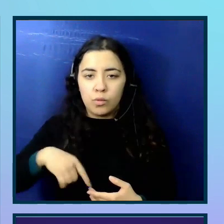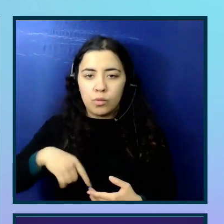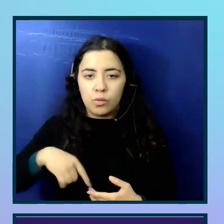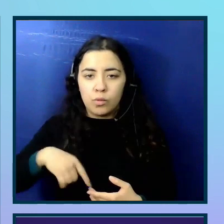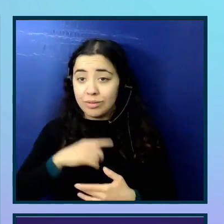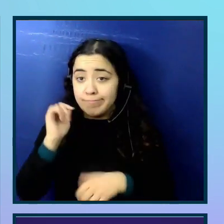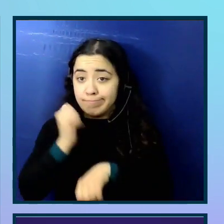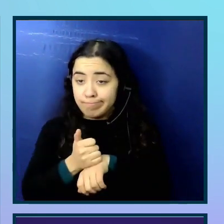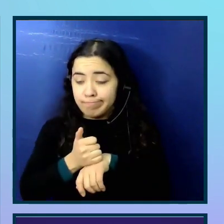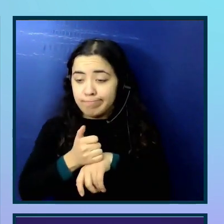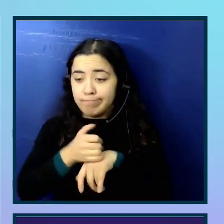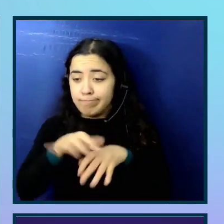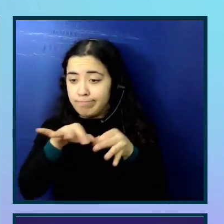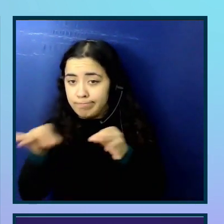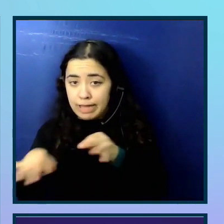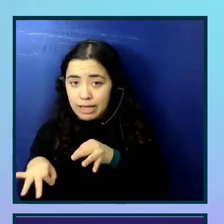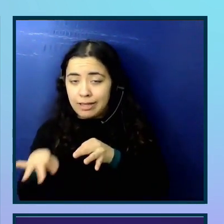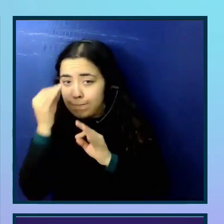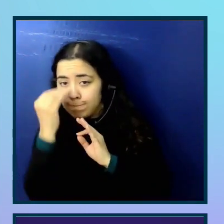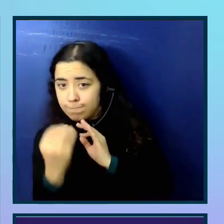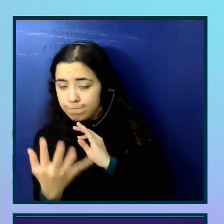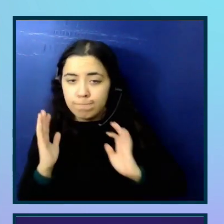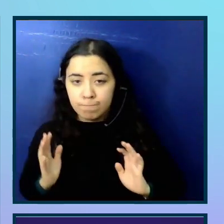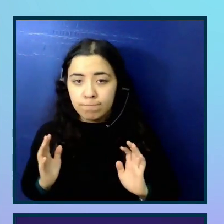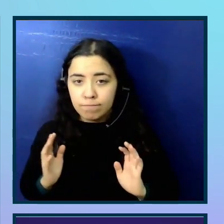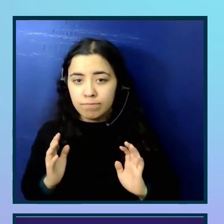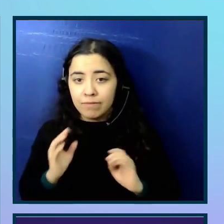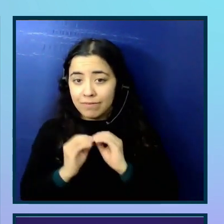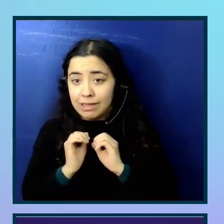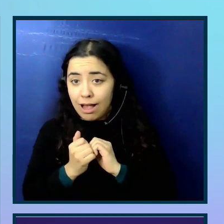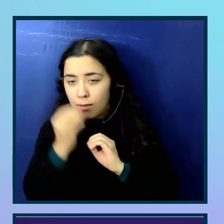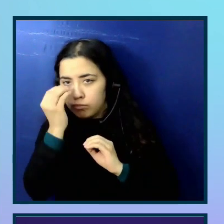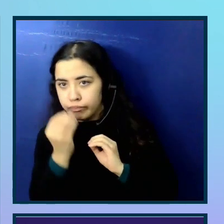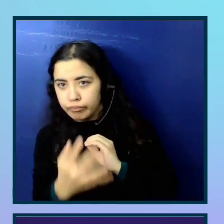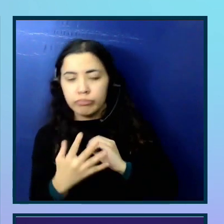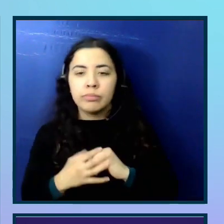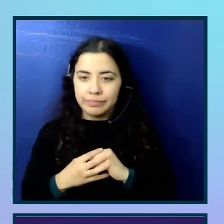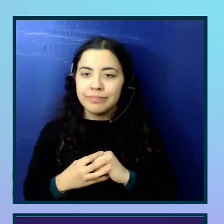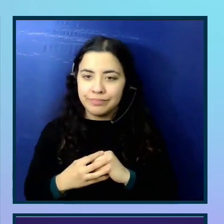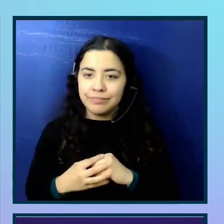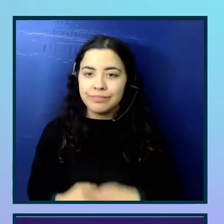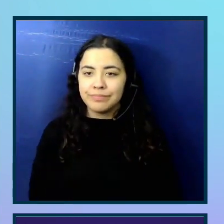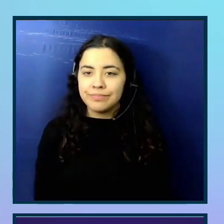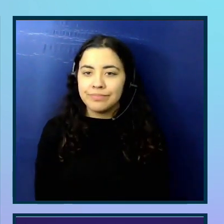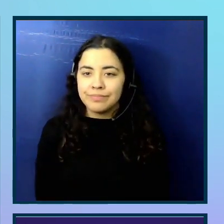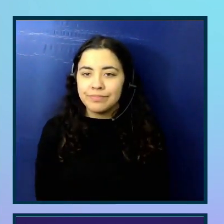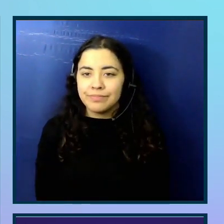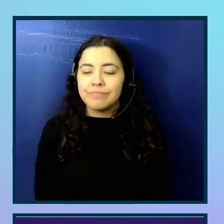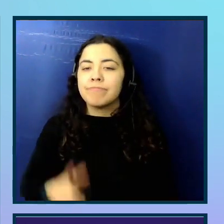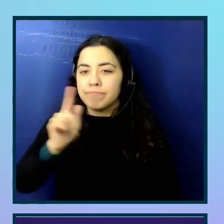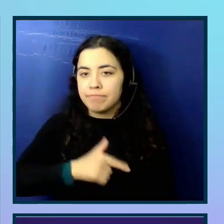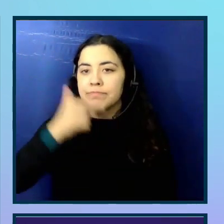you the line error message. This is what's wrong. This is how you fix it, so that a user can see it at the same time. And then